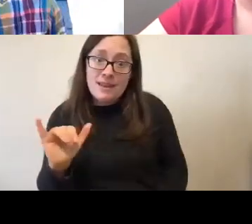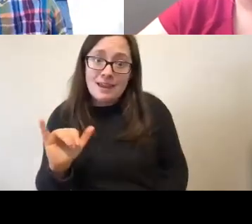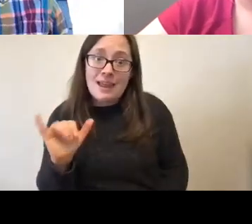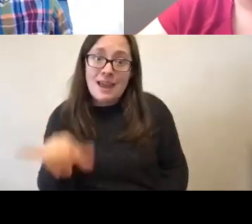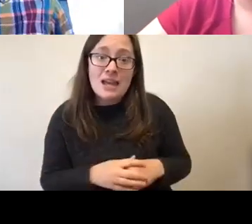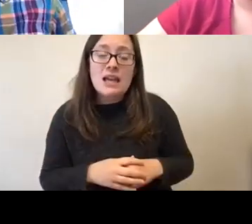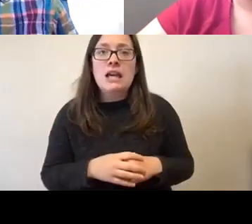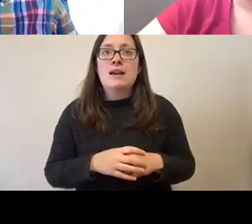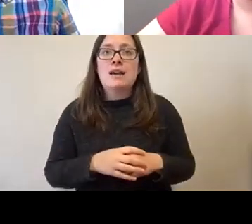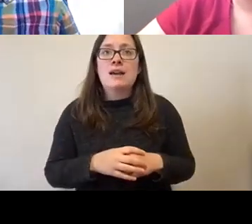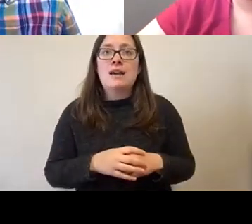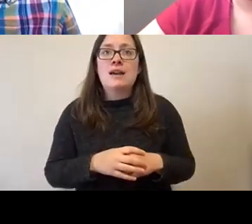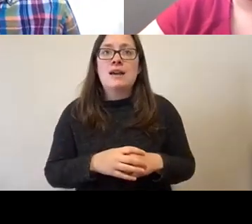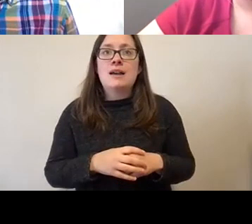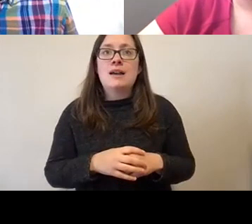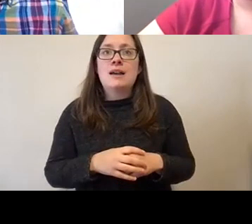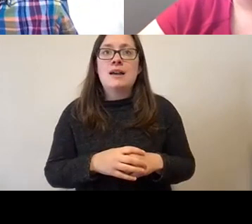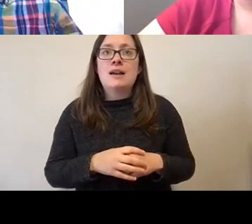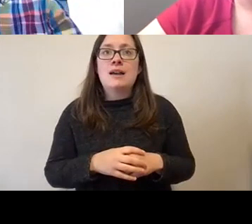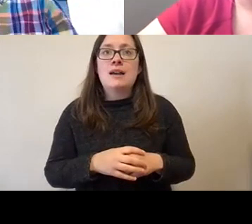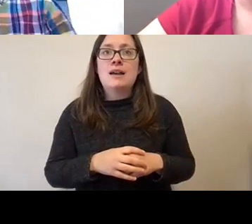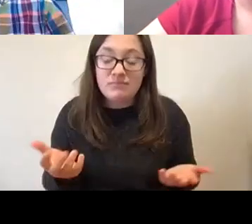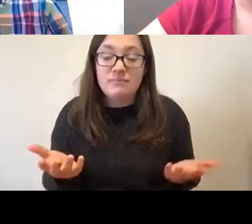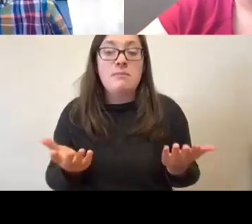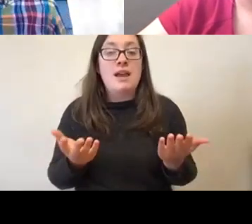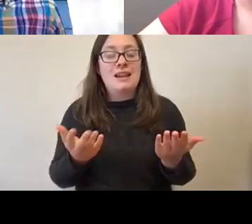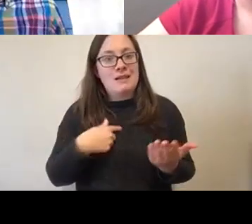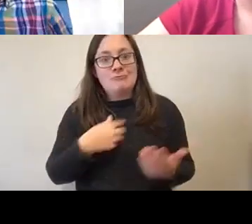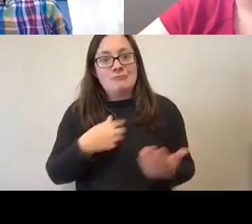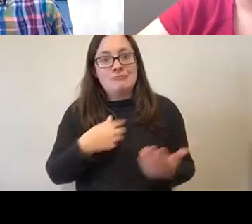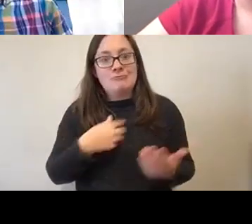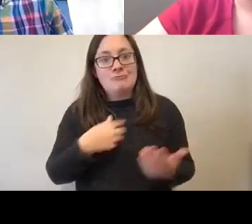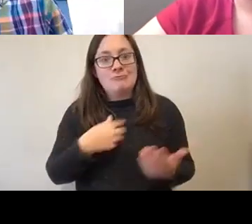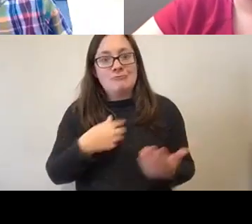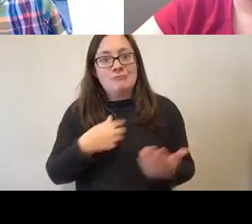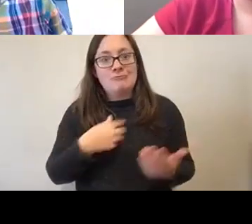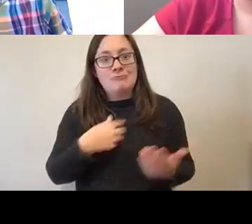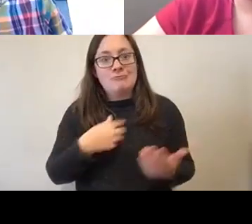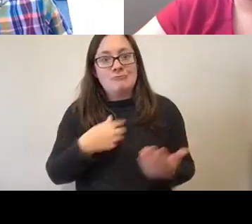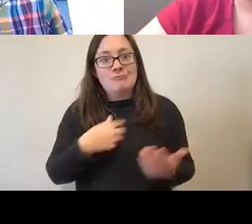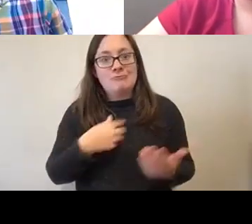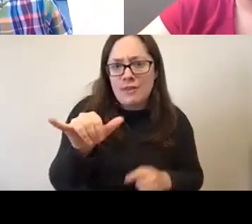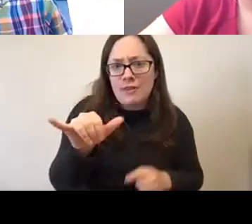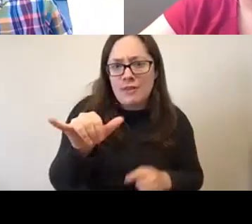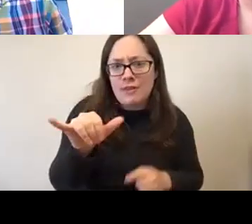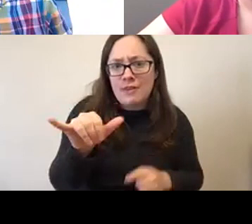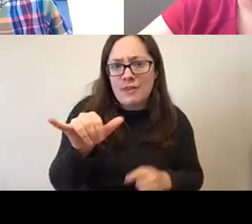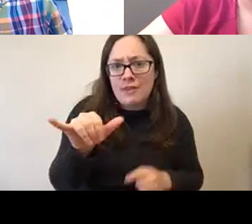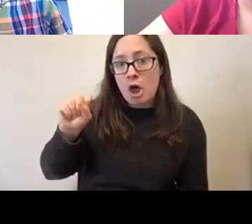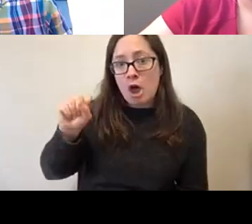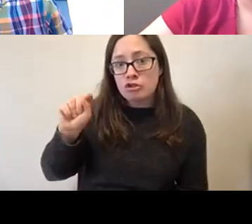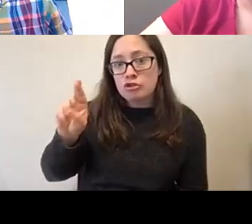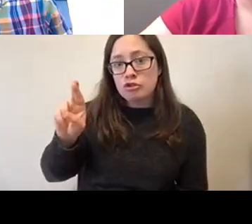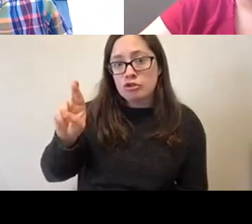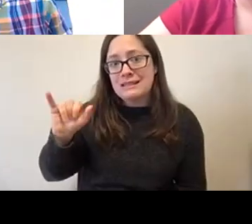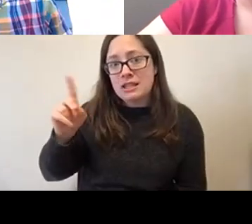know how Tiffany and Barbara, how you deal with imposter syndrome, or do you have any suggestions on how to overcome that, or examples, or so on